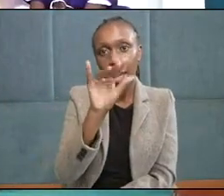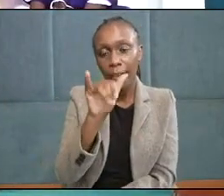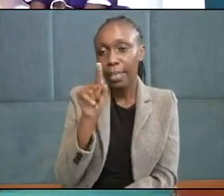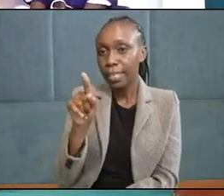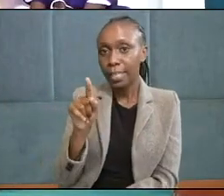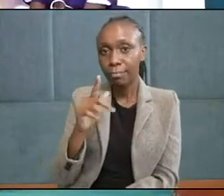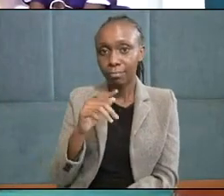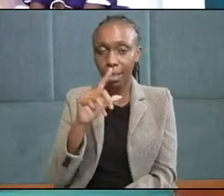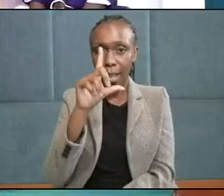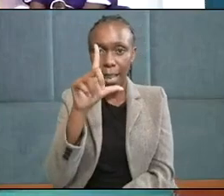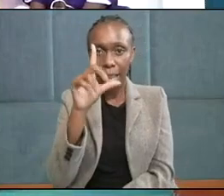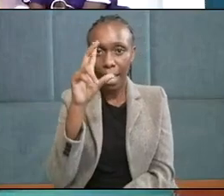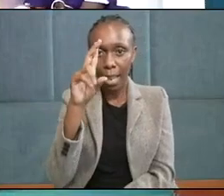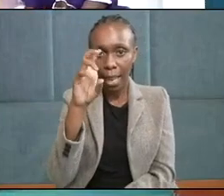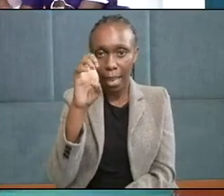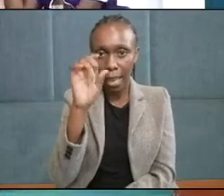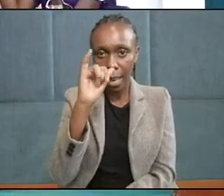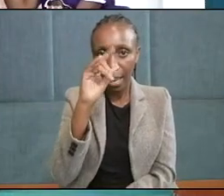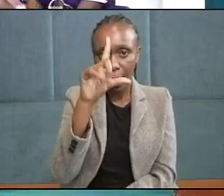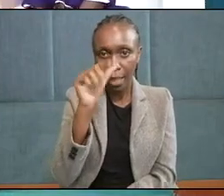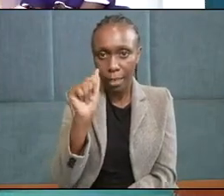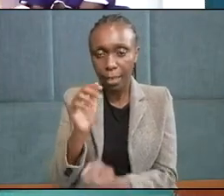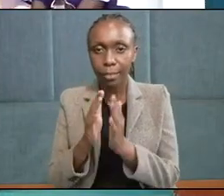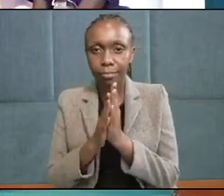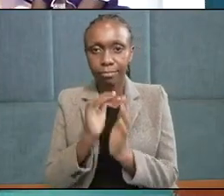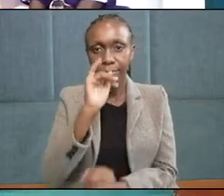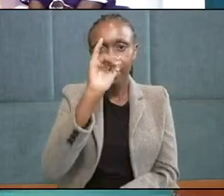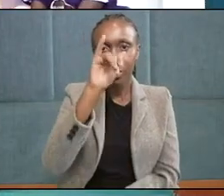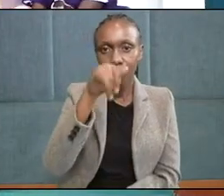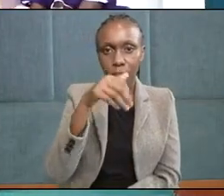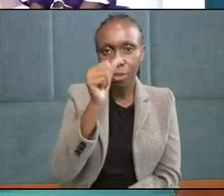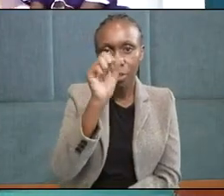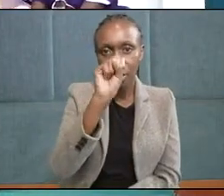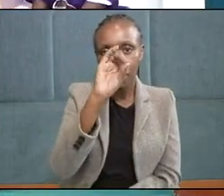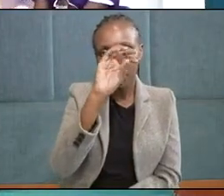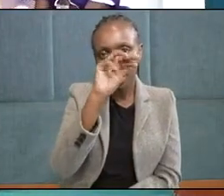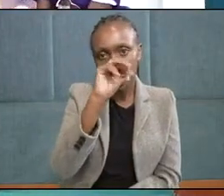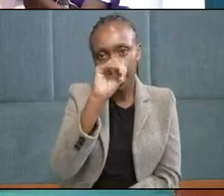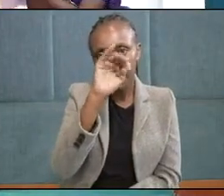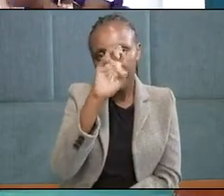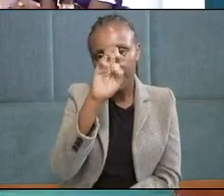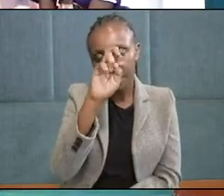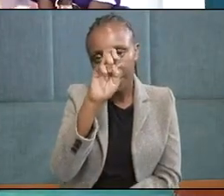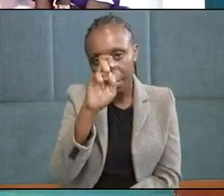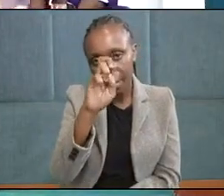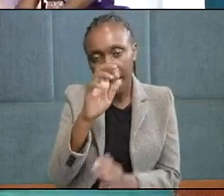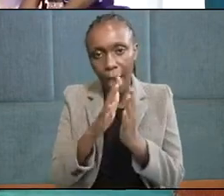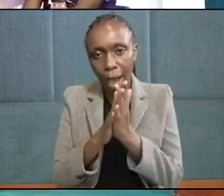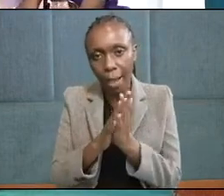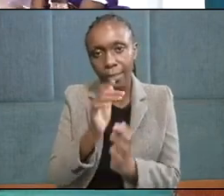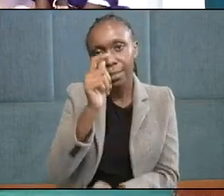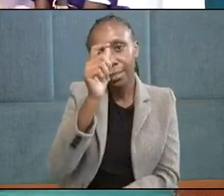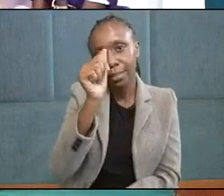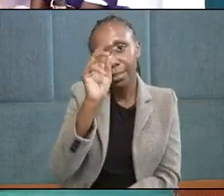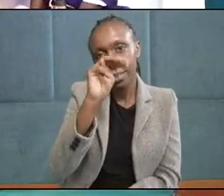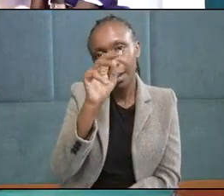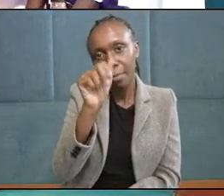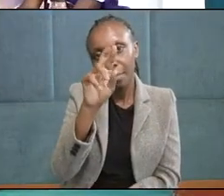Layla, Jasmine, and Tamara. We are so happy to have all of you here today. God bless